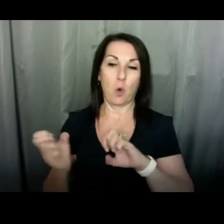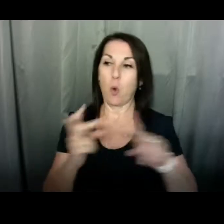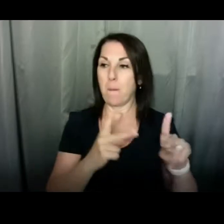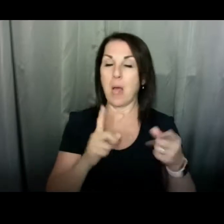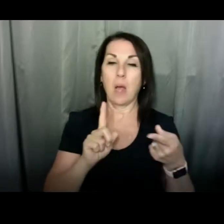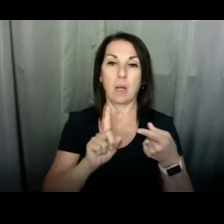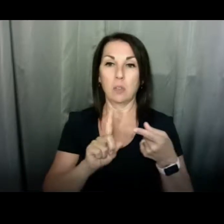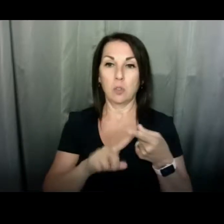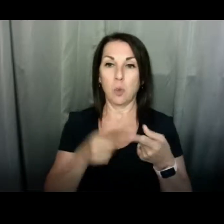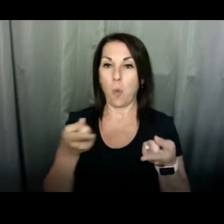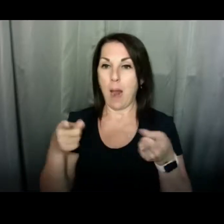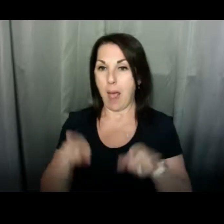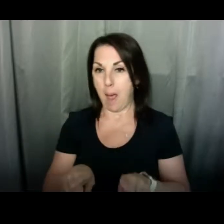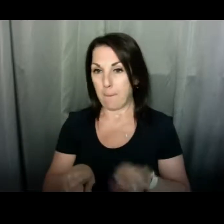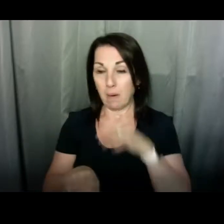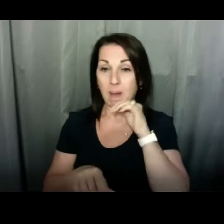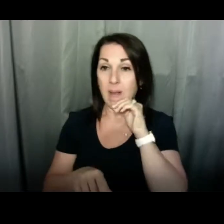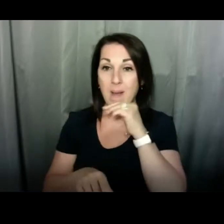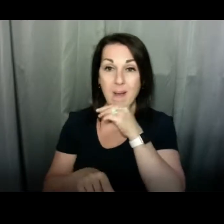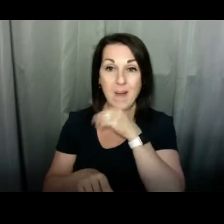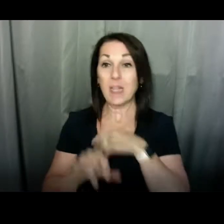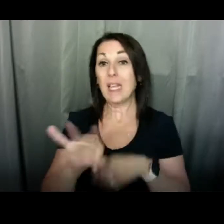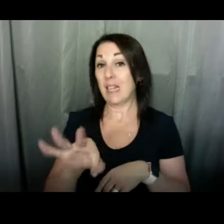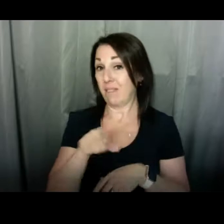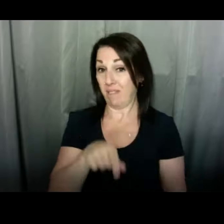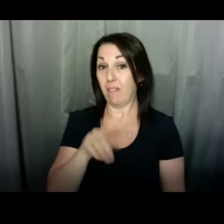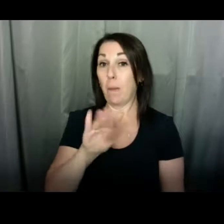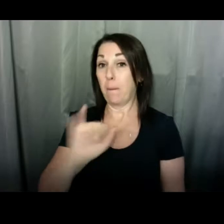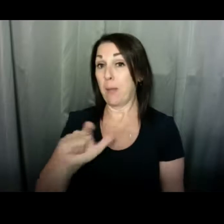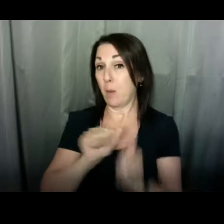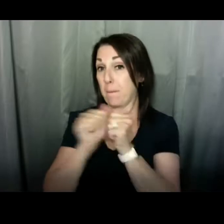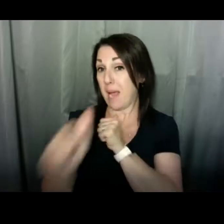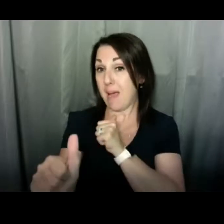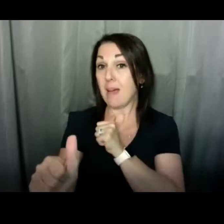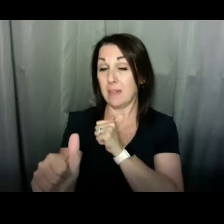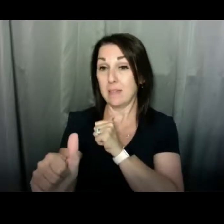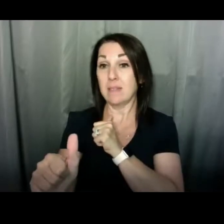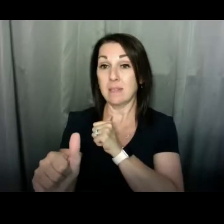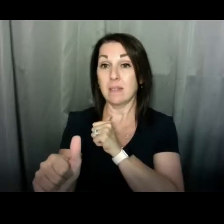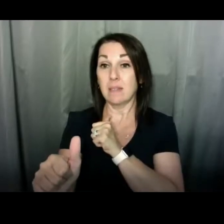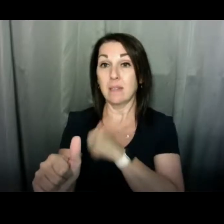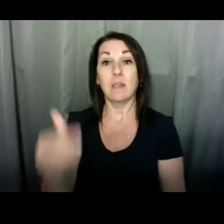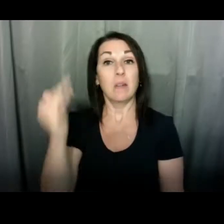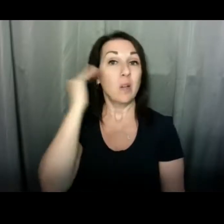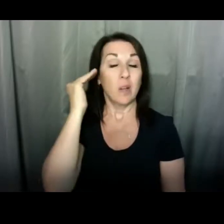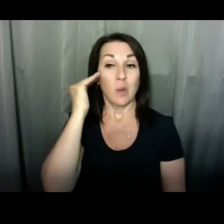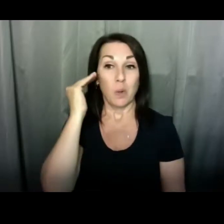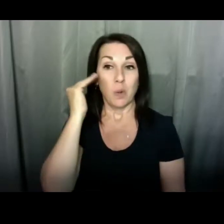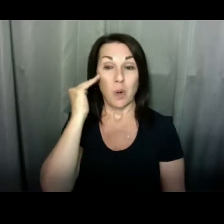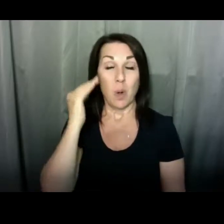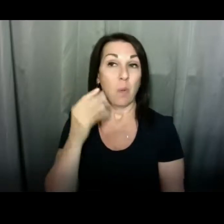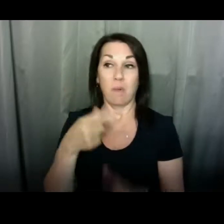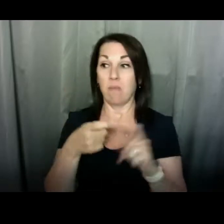happened. If we get this bill passed, and really, you know, if you know the